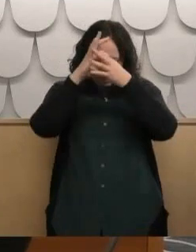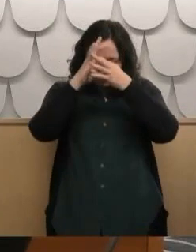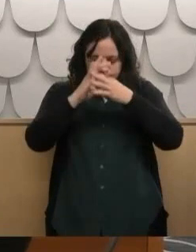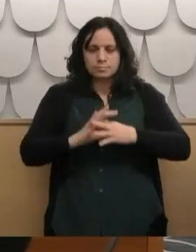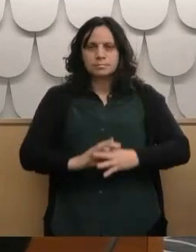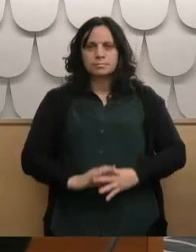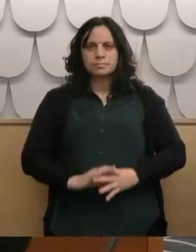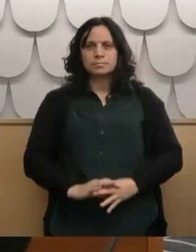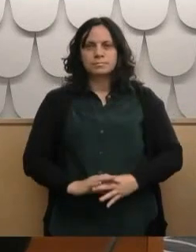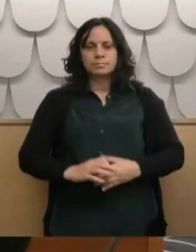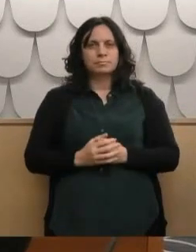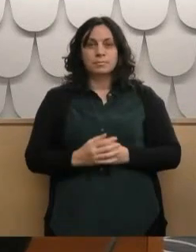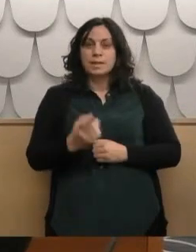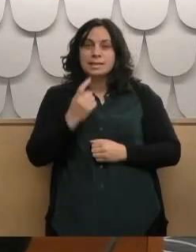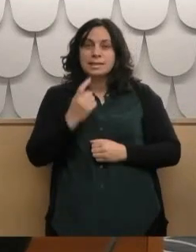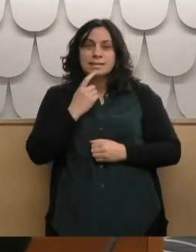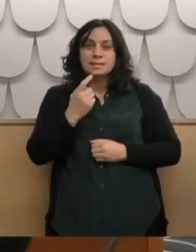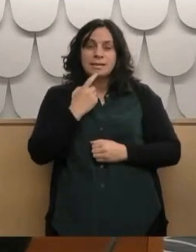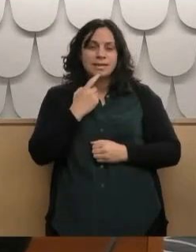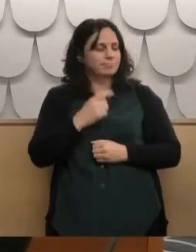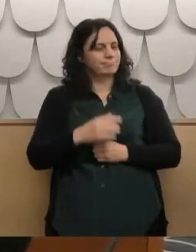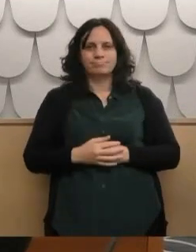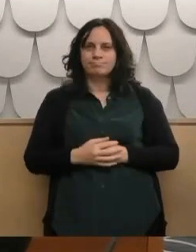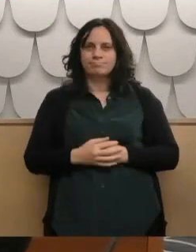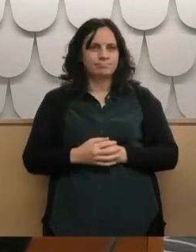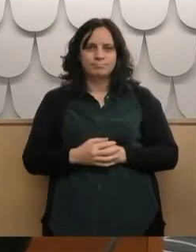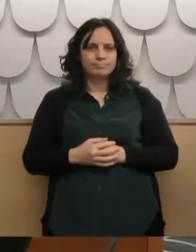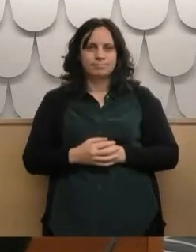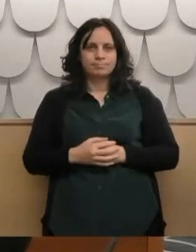It is not easy.